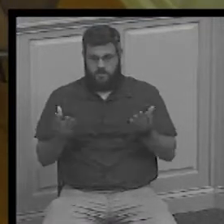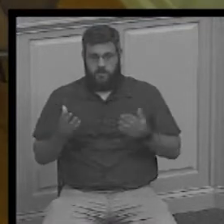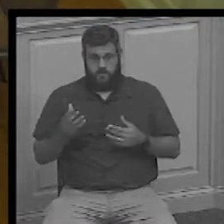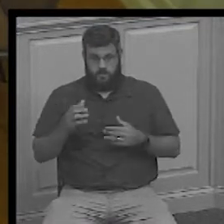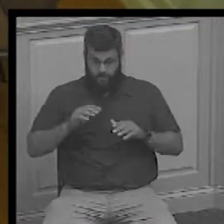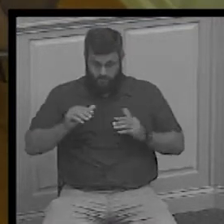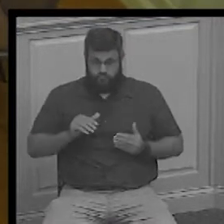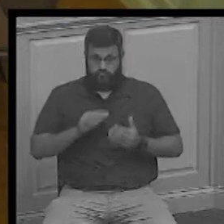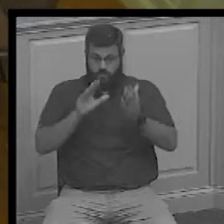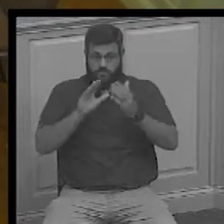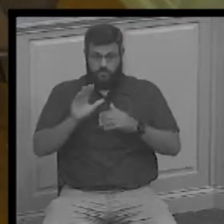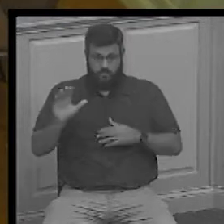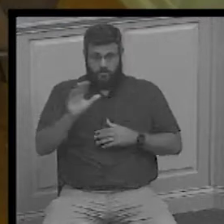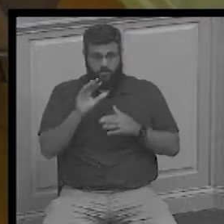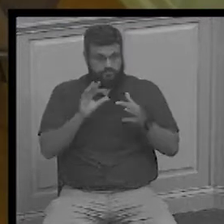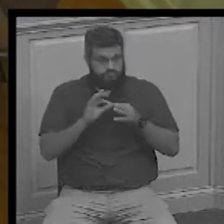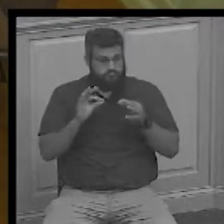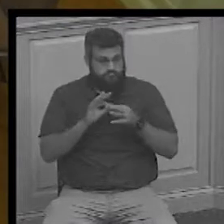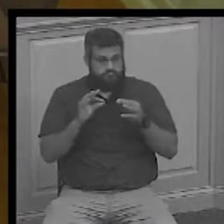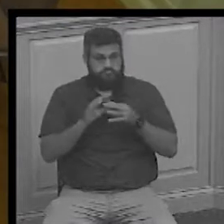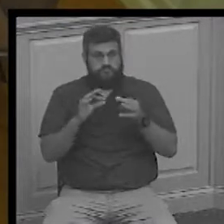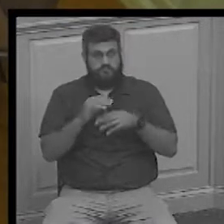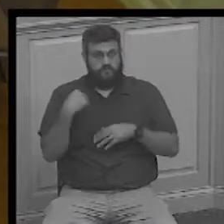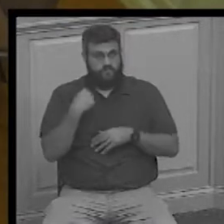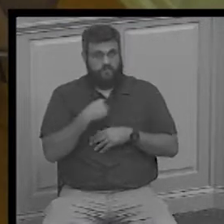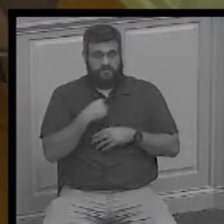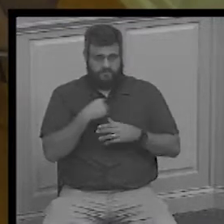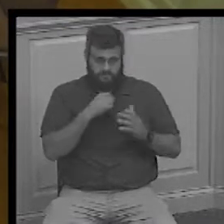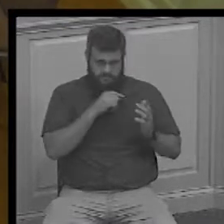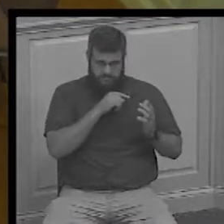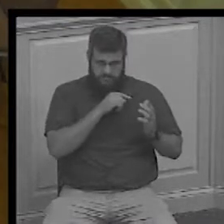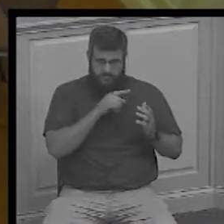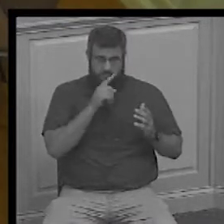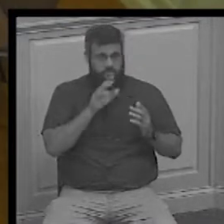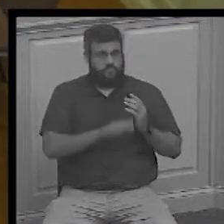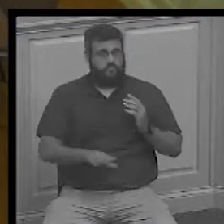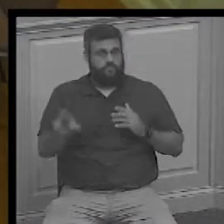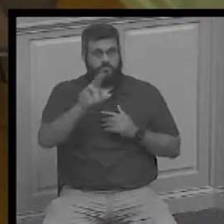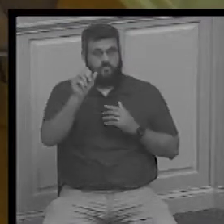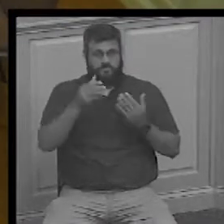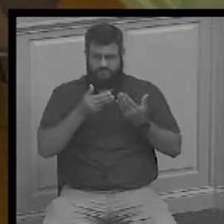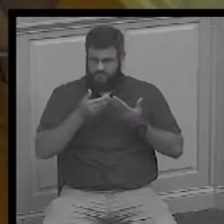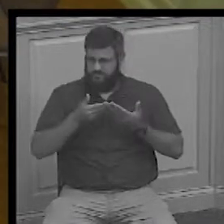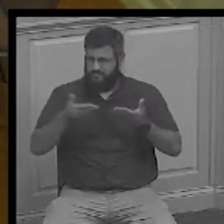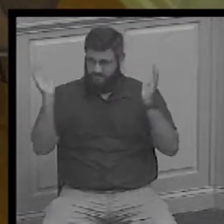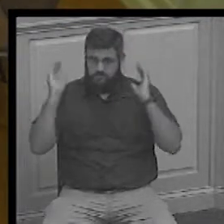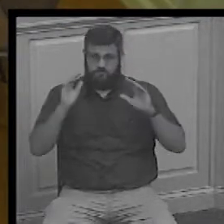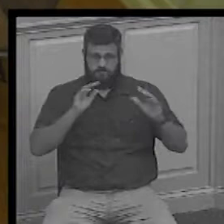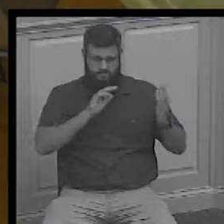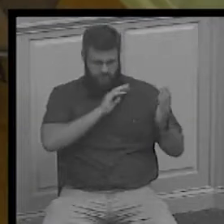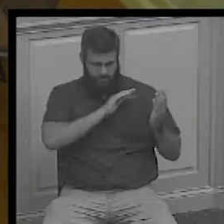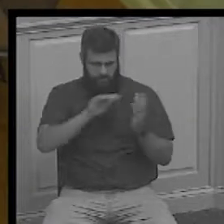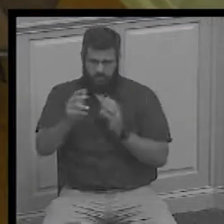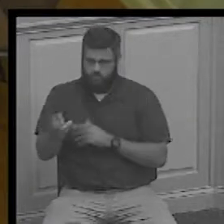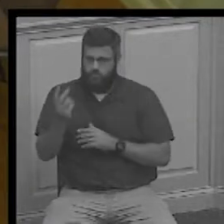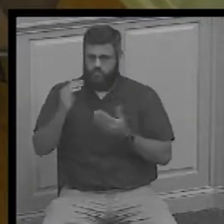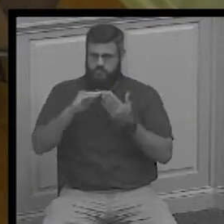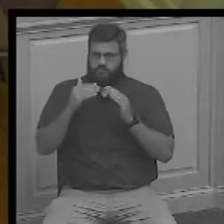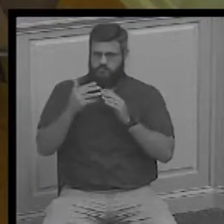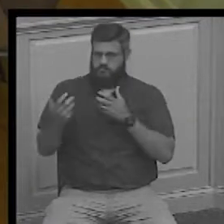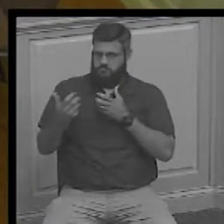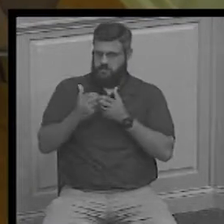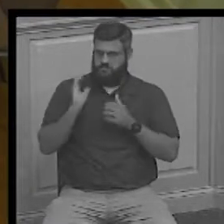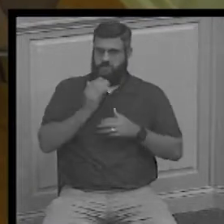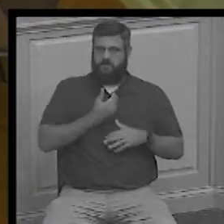about from all directions. We did quite a study across the United States, found a couple of communities that sort of met our